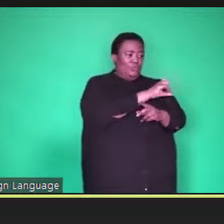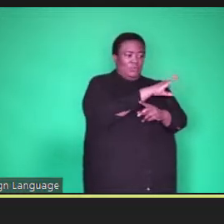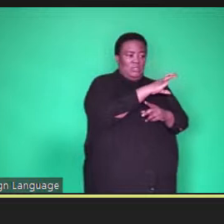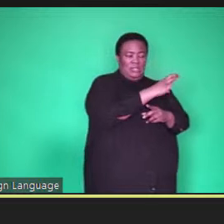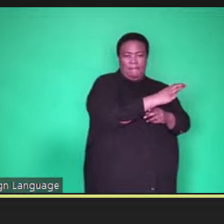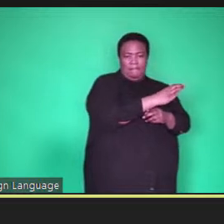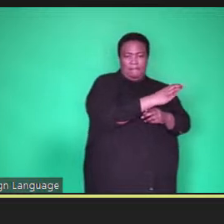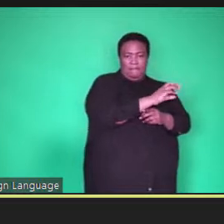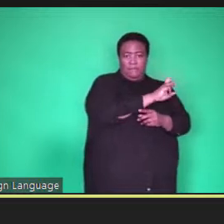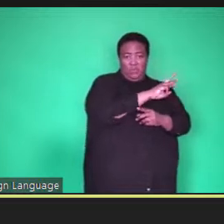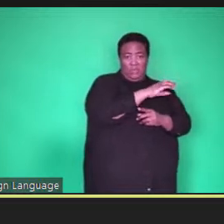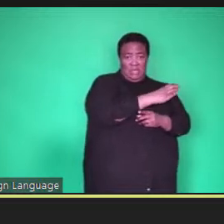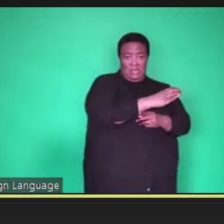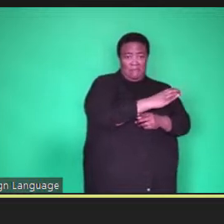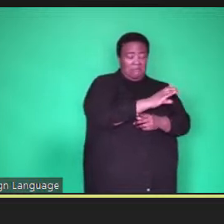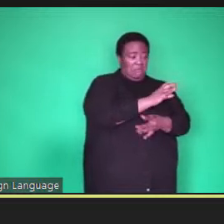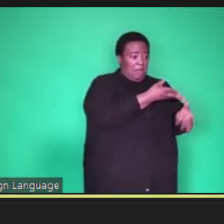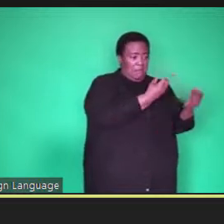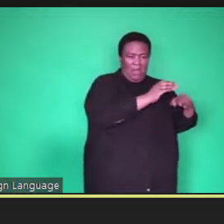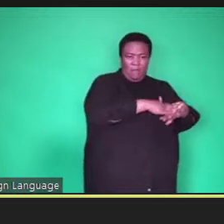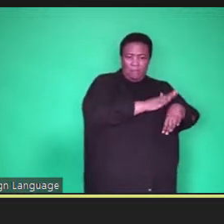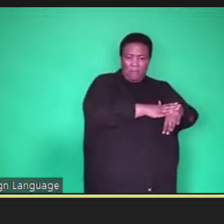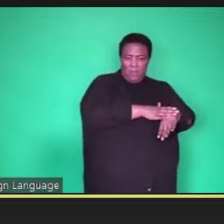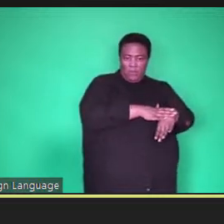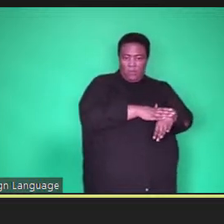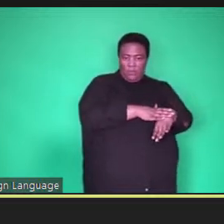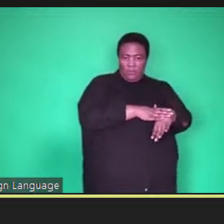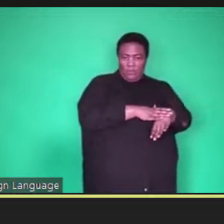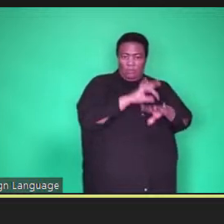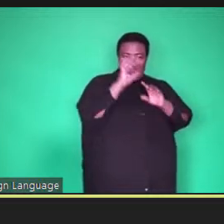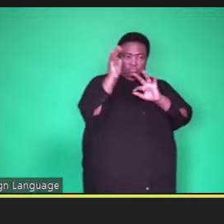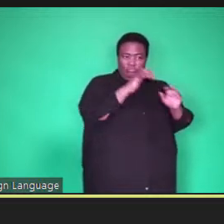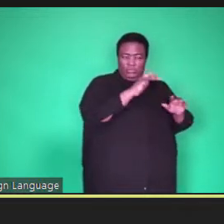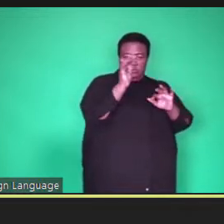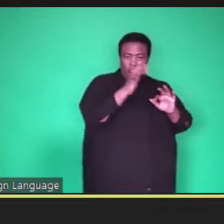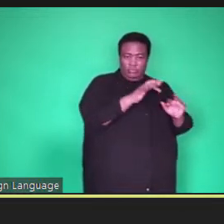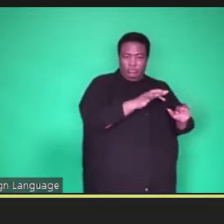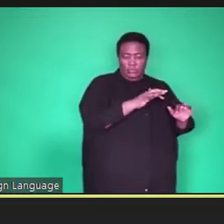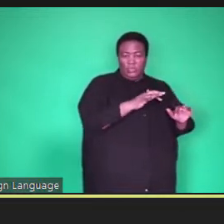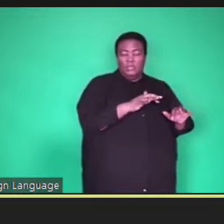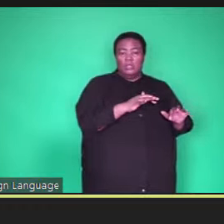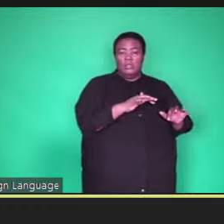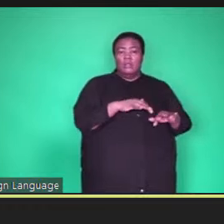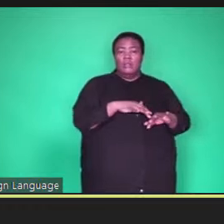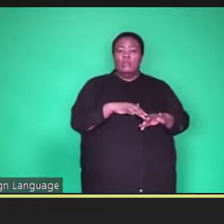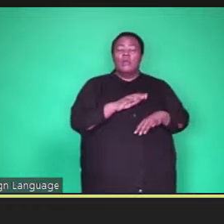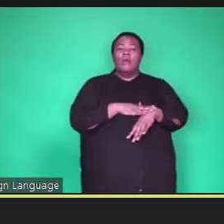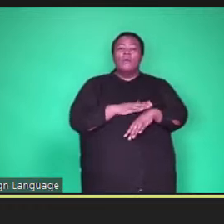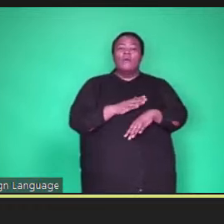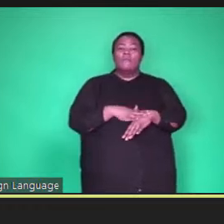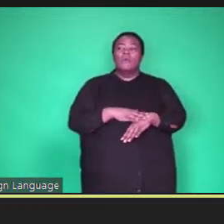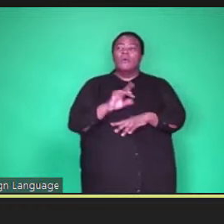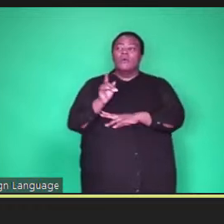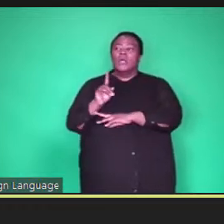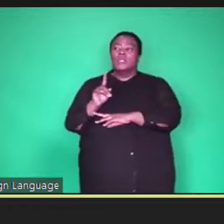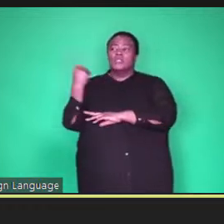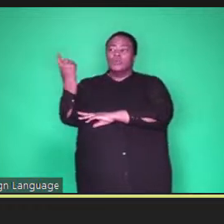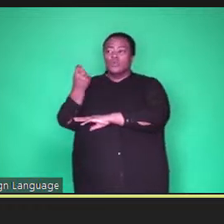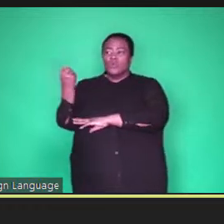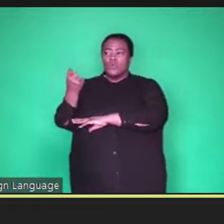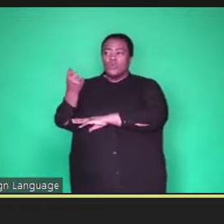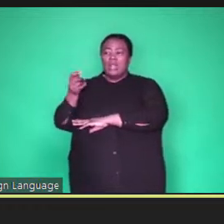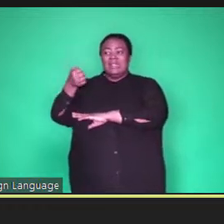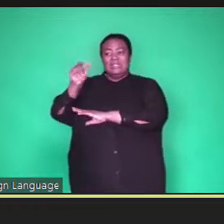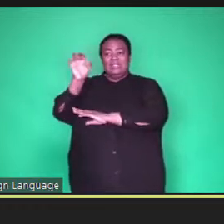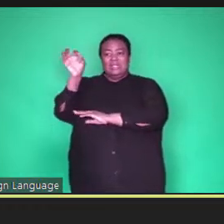more and in a net migration sense? Well, the biggest one is mostly rural, 6% leaving